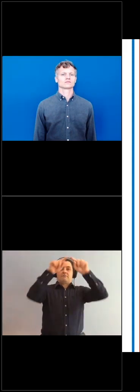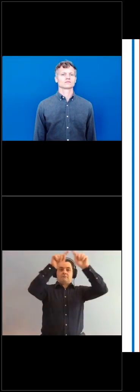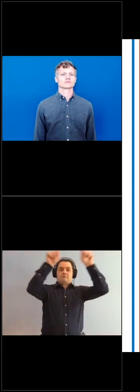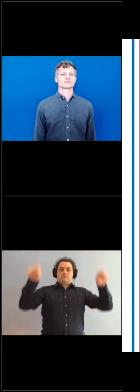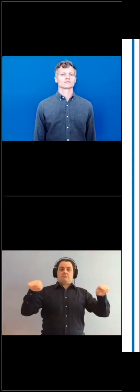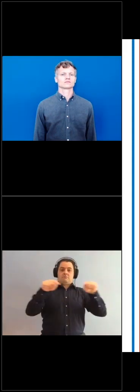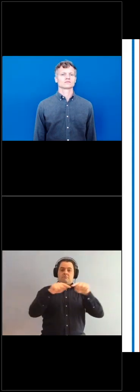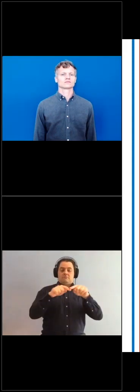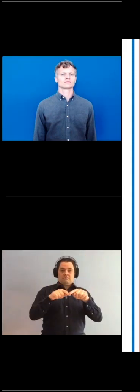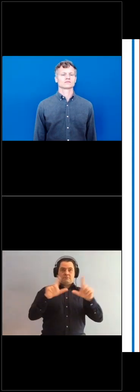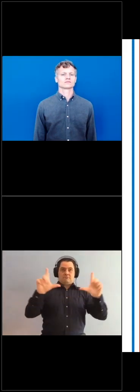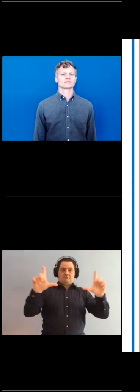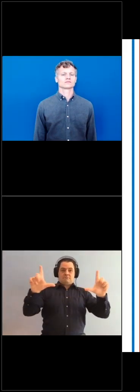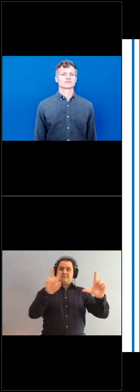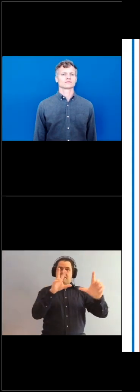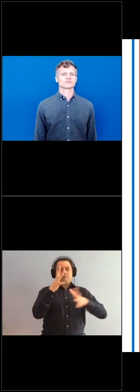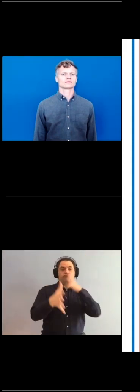message.